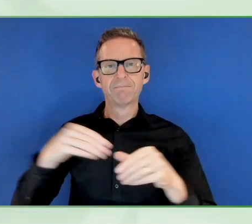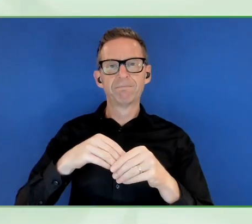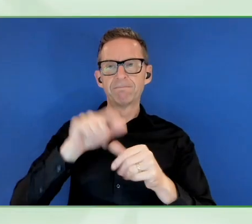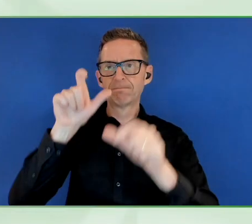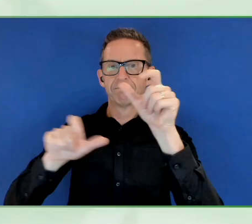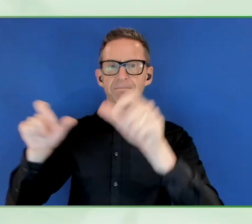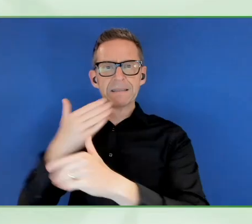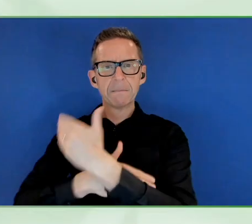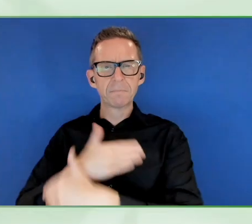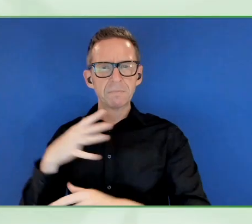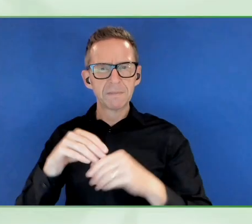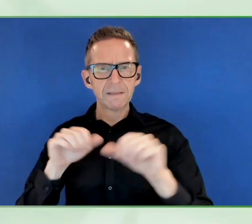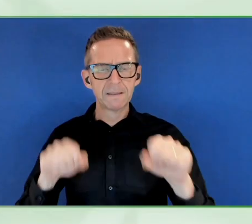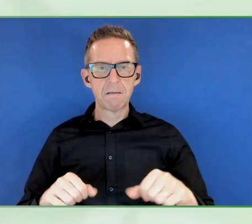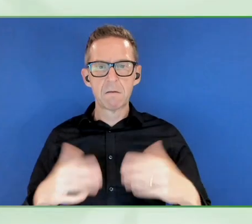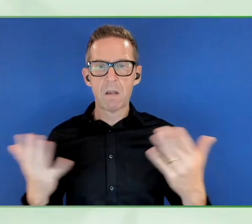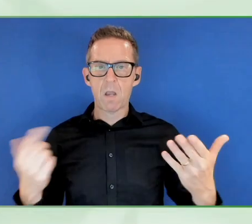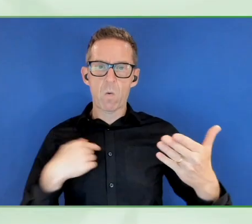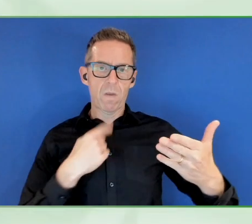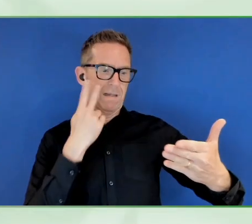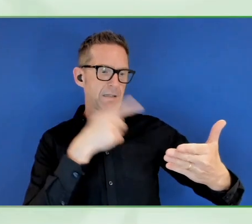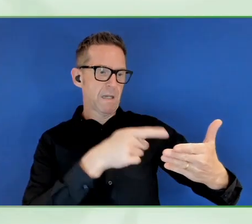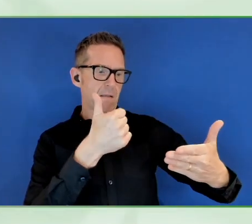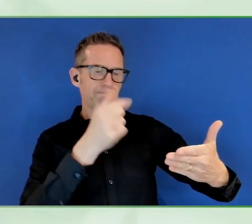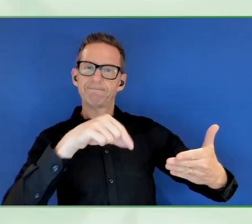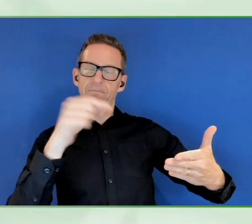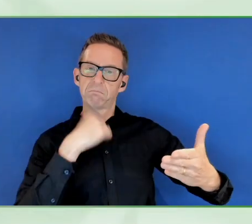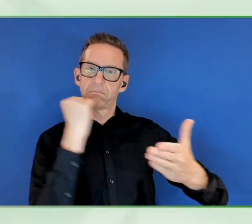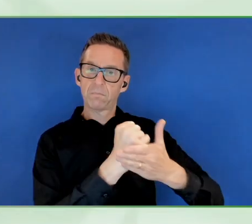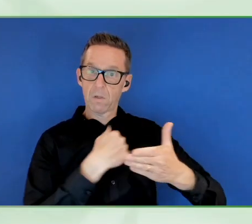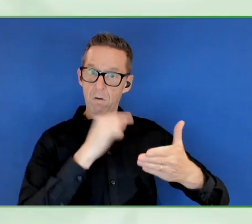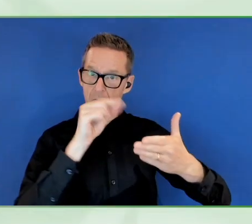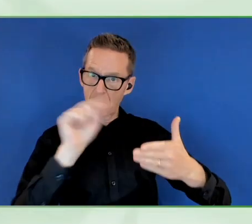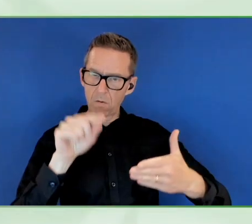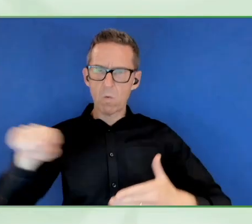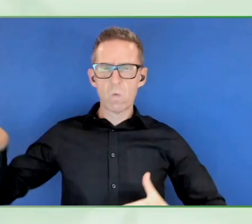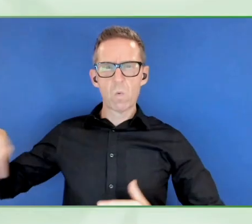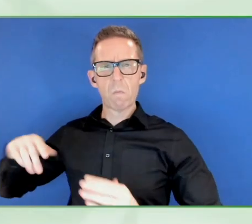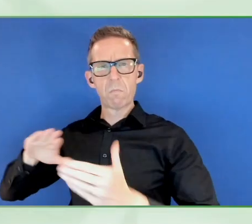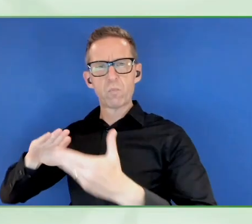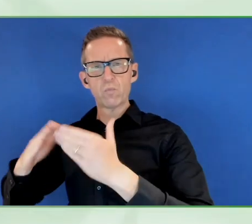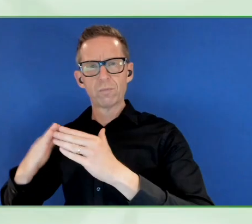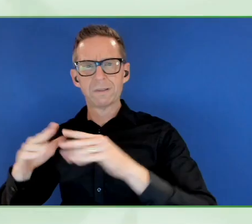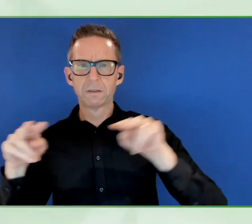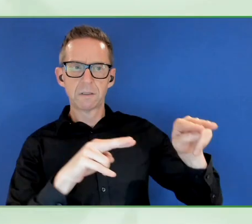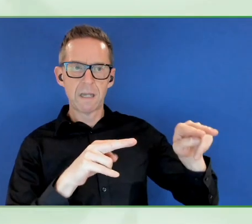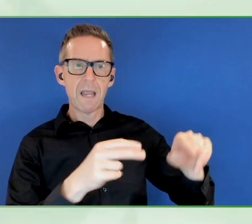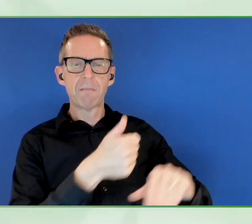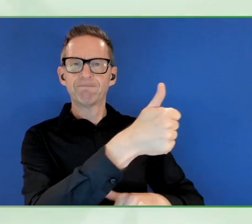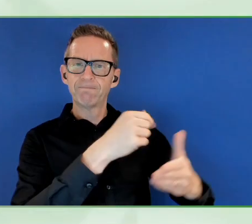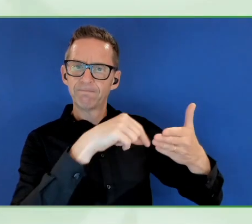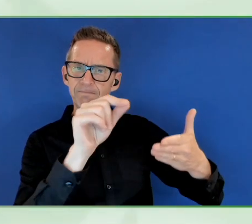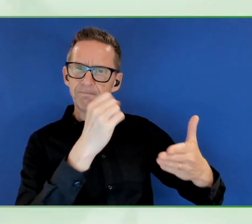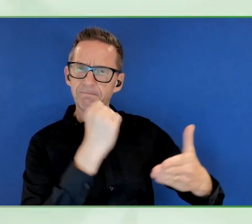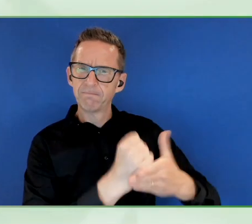certify? Do we need to certify, or does the community have to endorse? So these are all very